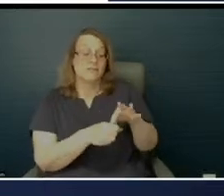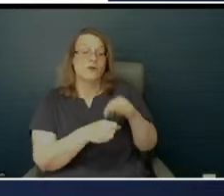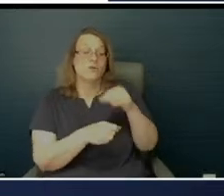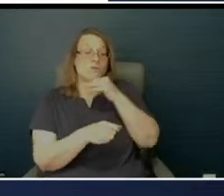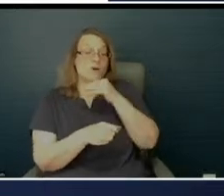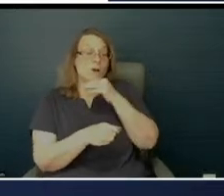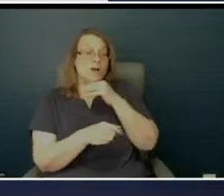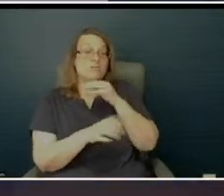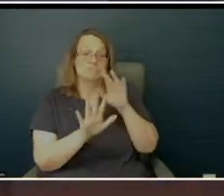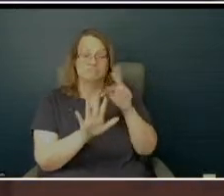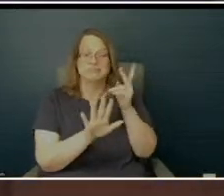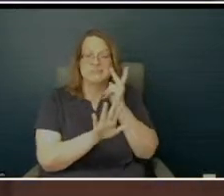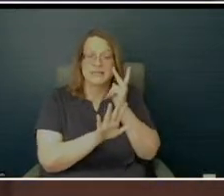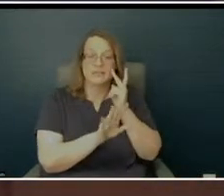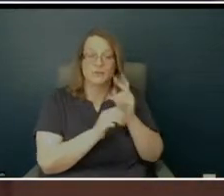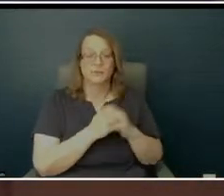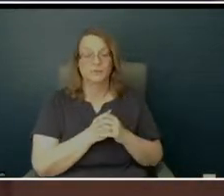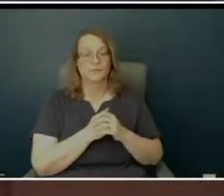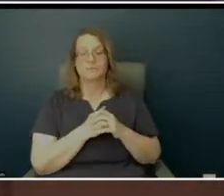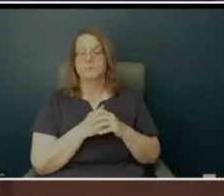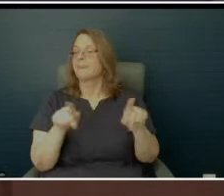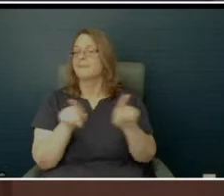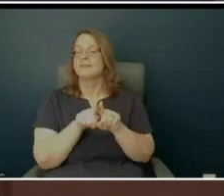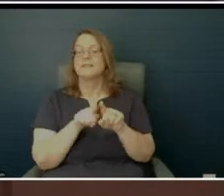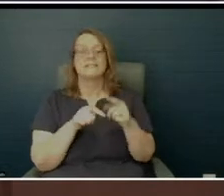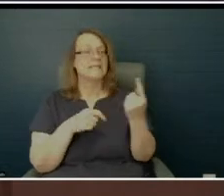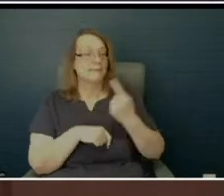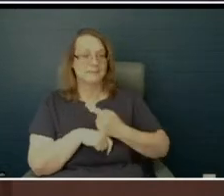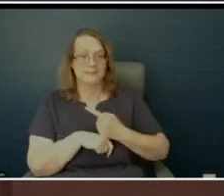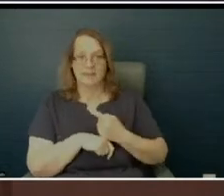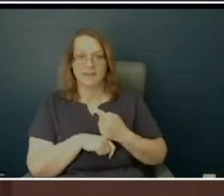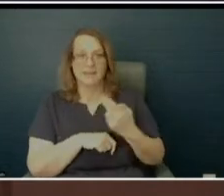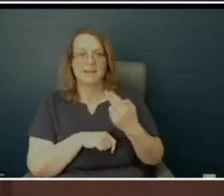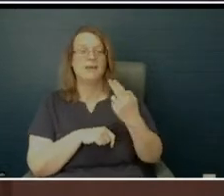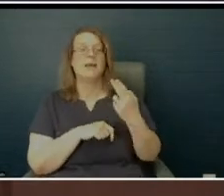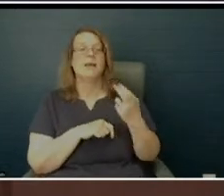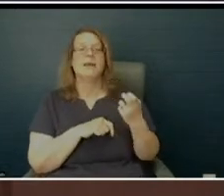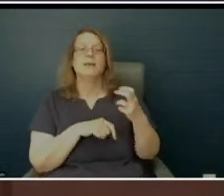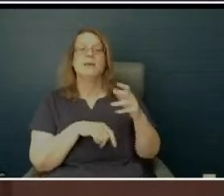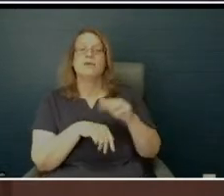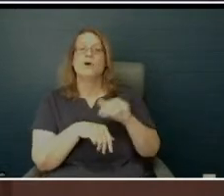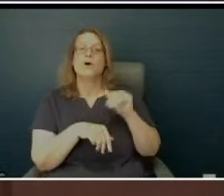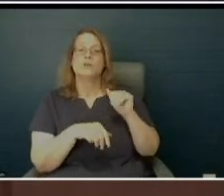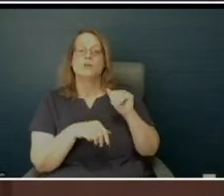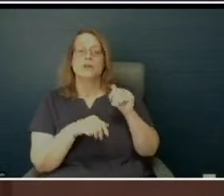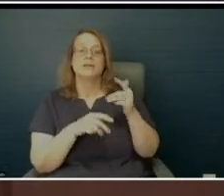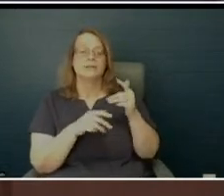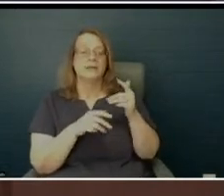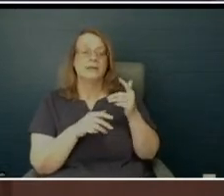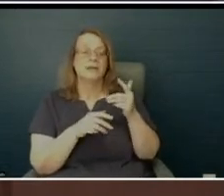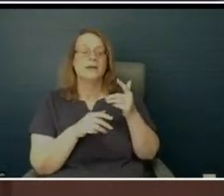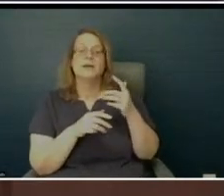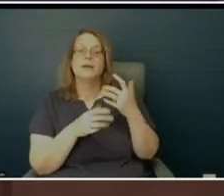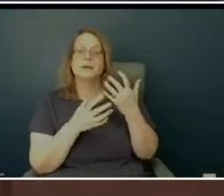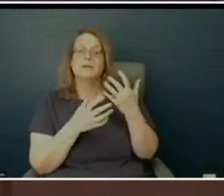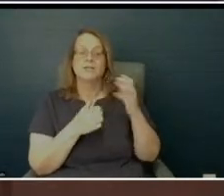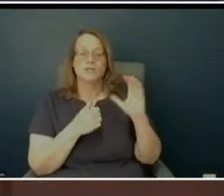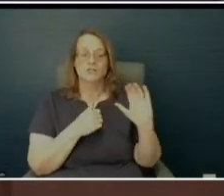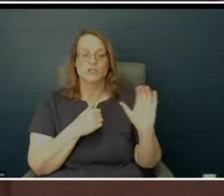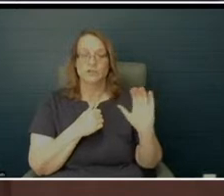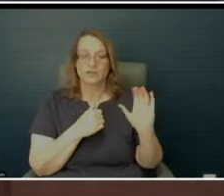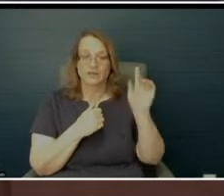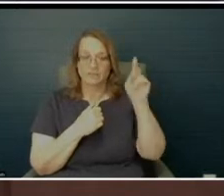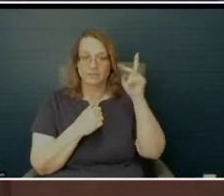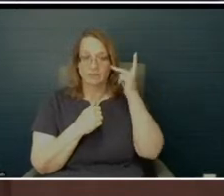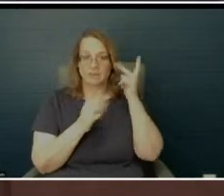of Congress, President Trump called into a conservative political convention, and he used the opportunity to pressure the Department of